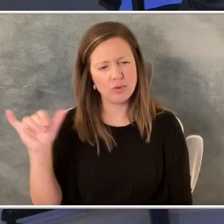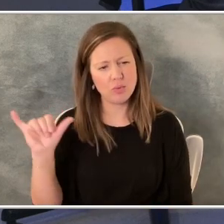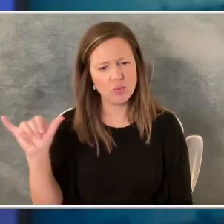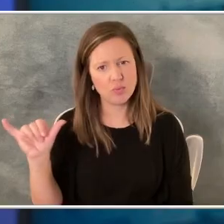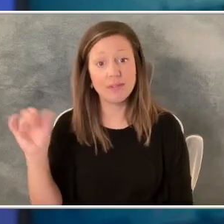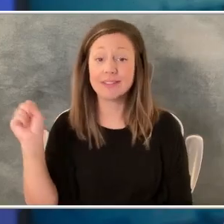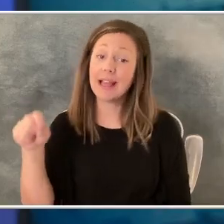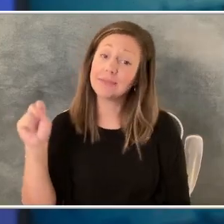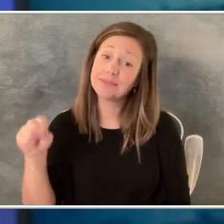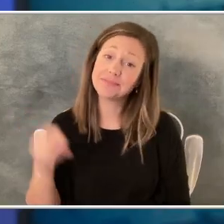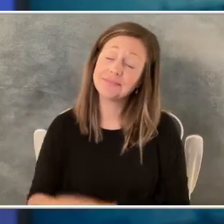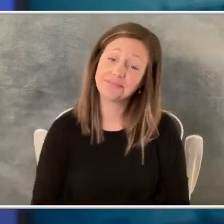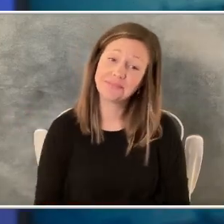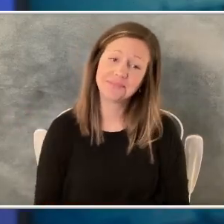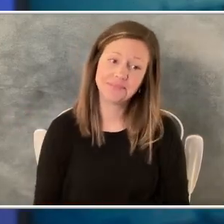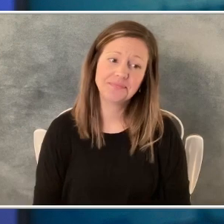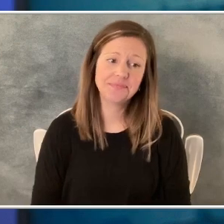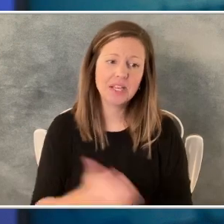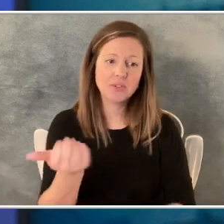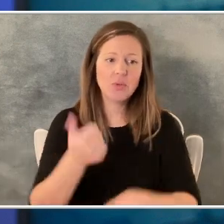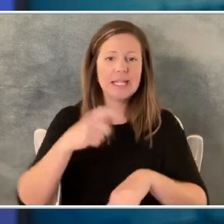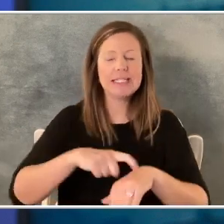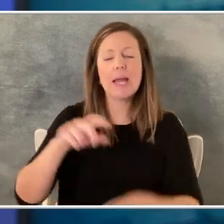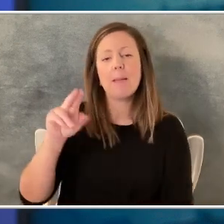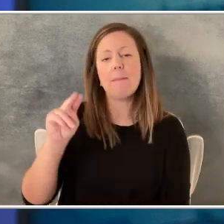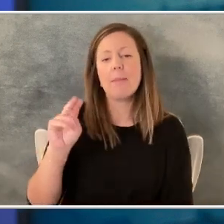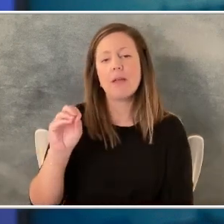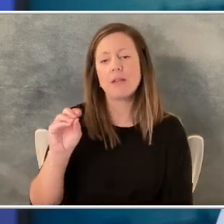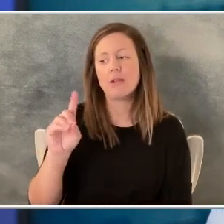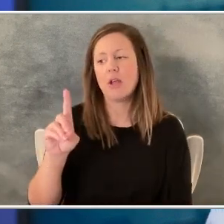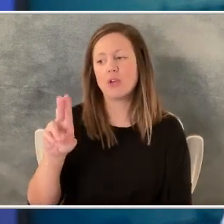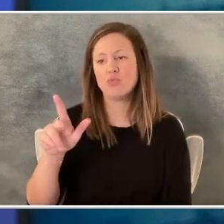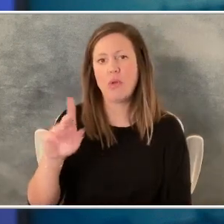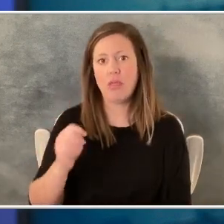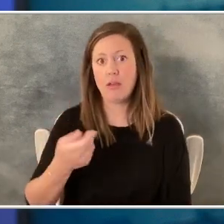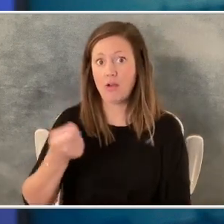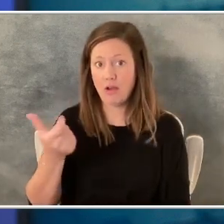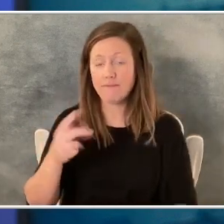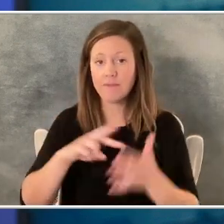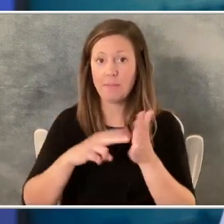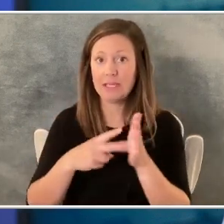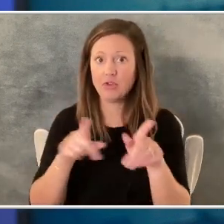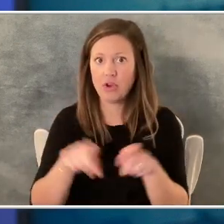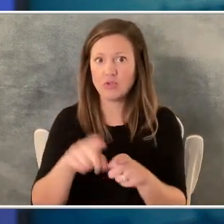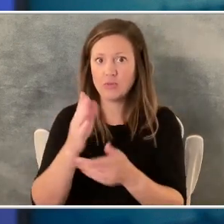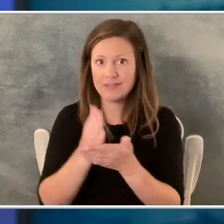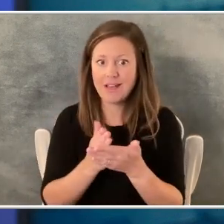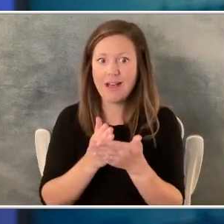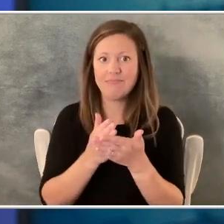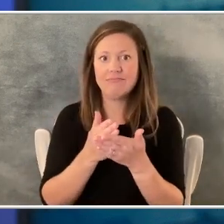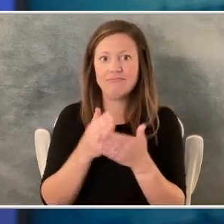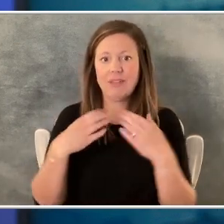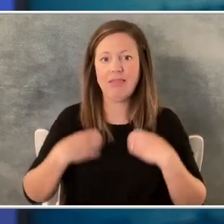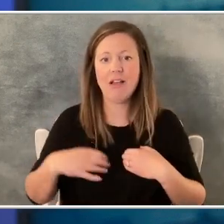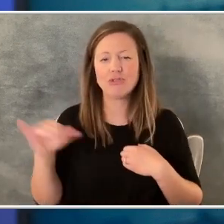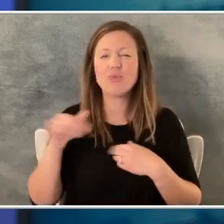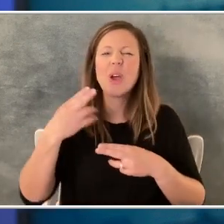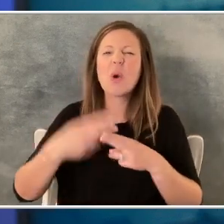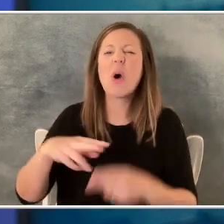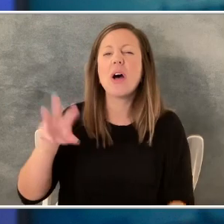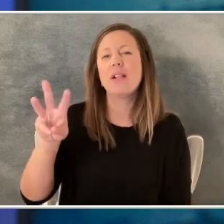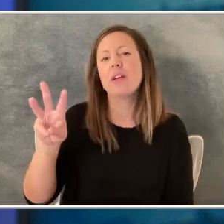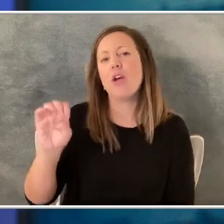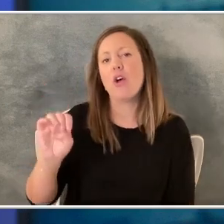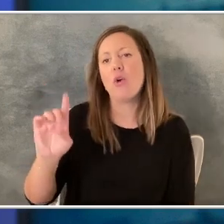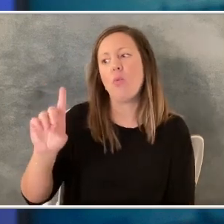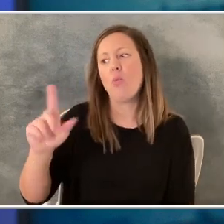So anytime we're taking out a lung nodule, we almost always have to take out some portion of lung. In Scott's case, we're able to do a wedge resection, which was only about 5% of his total